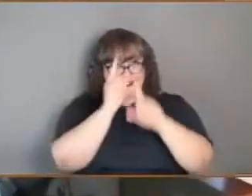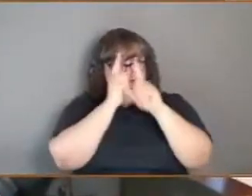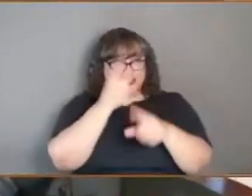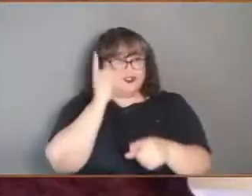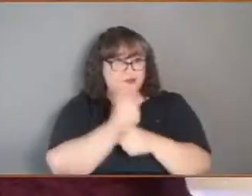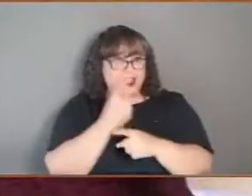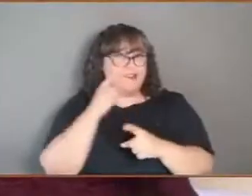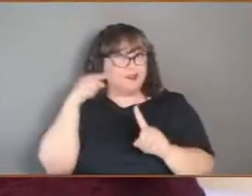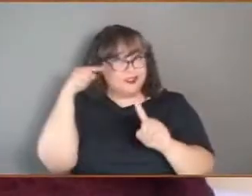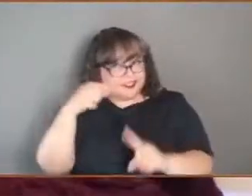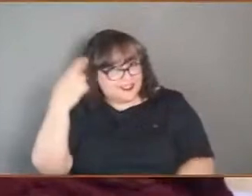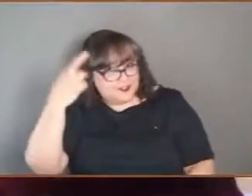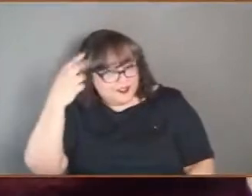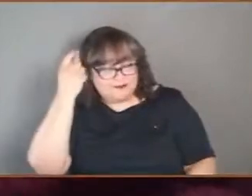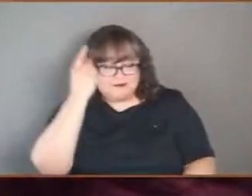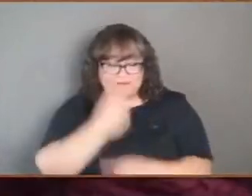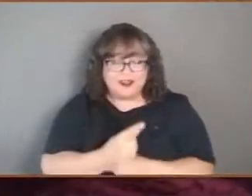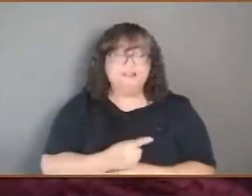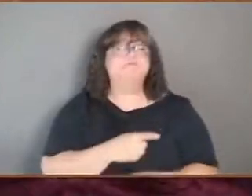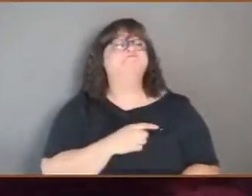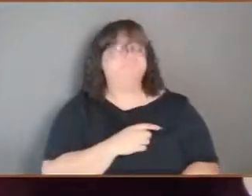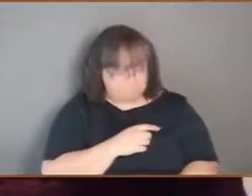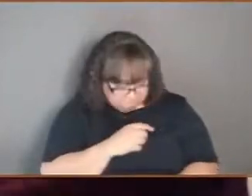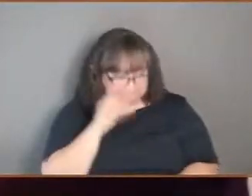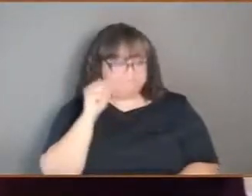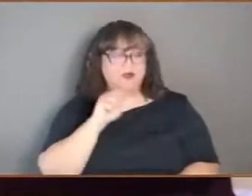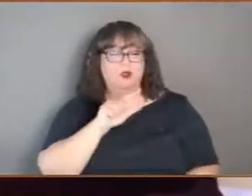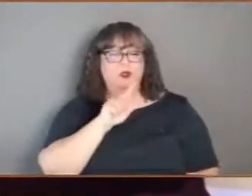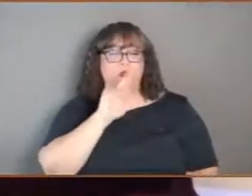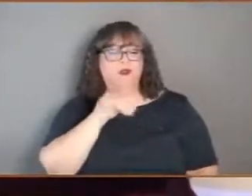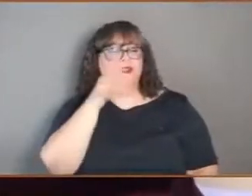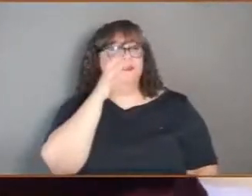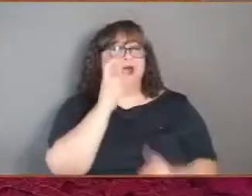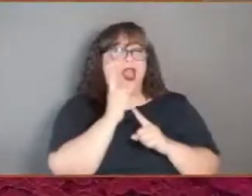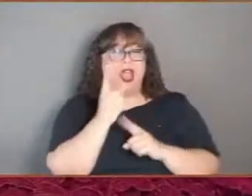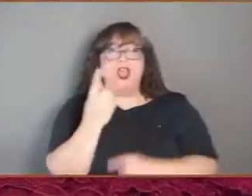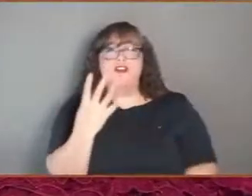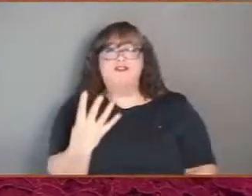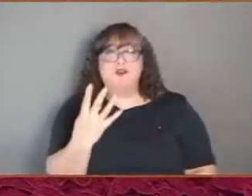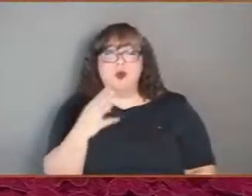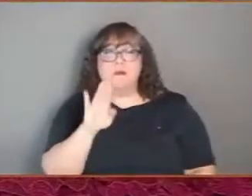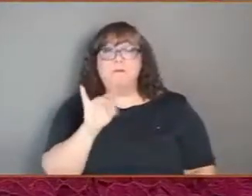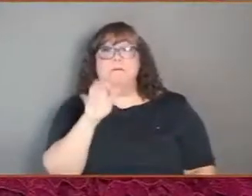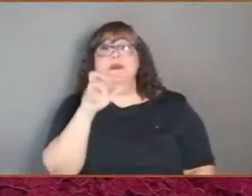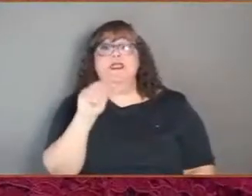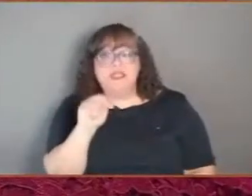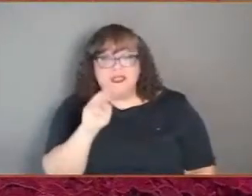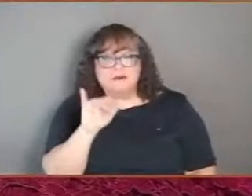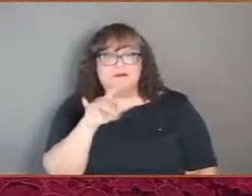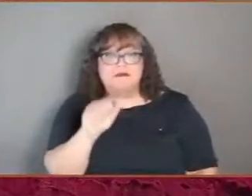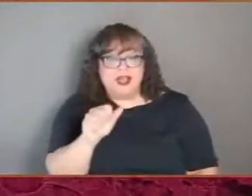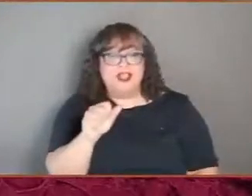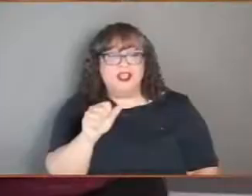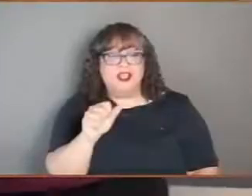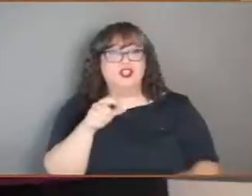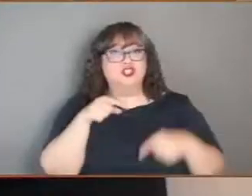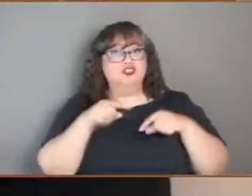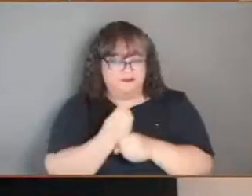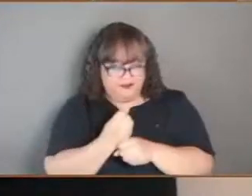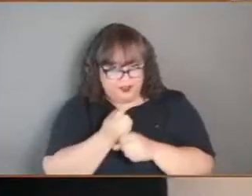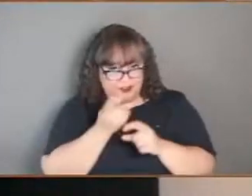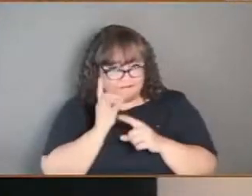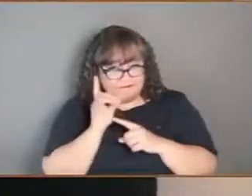so Lucy is going to travel 4 billion miles through its journey, its 12 years journey. And it's